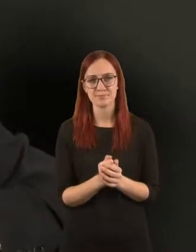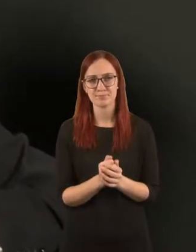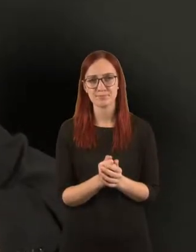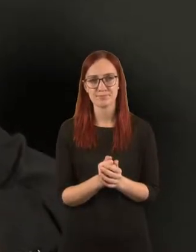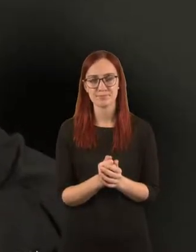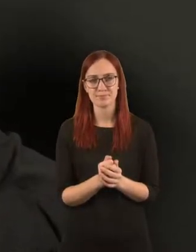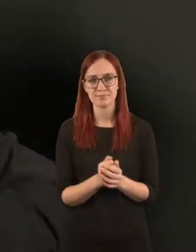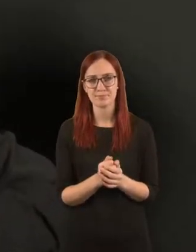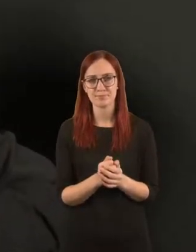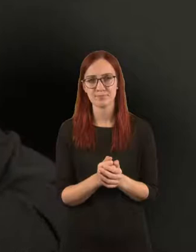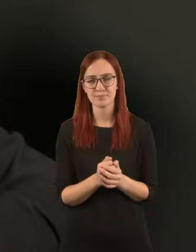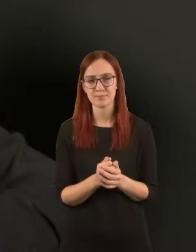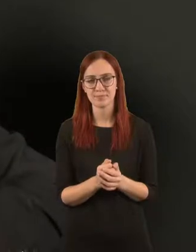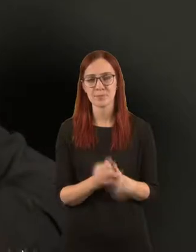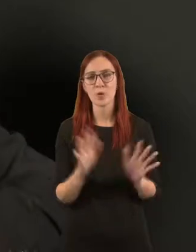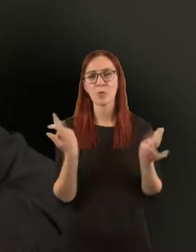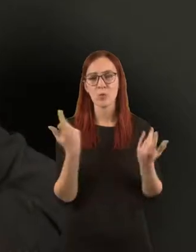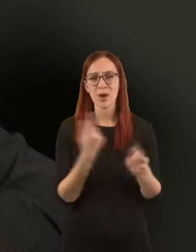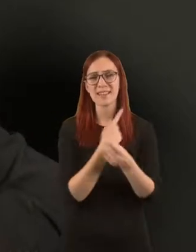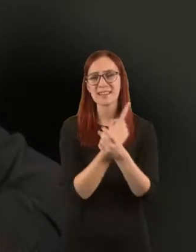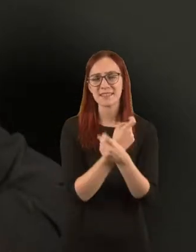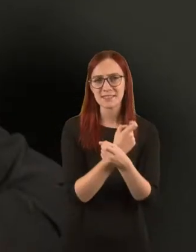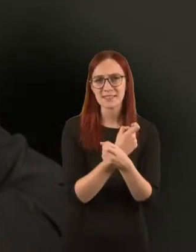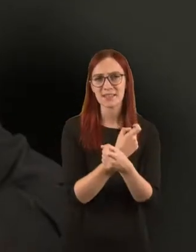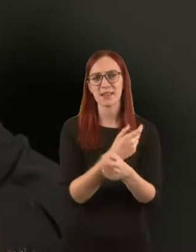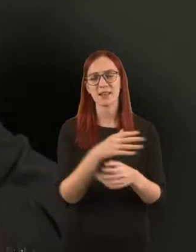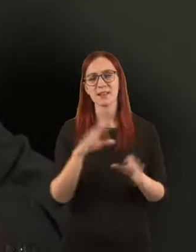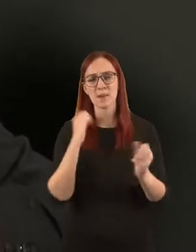engines are robust,